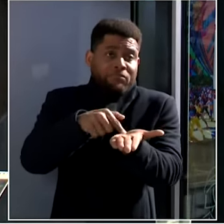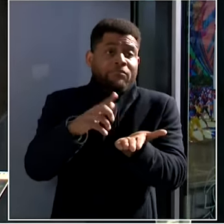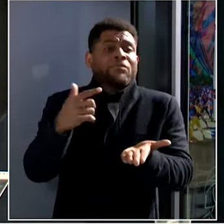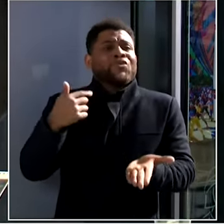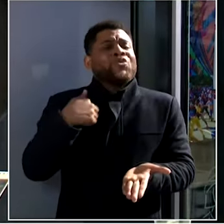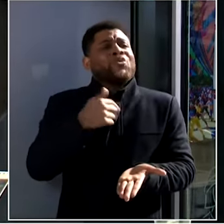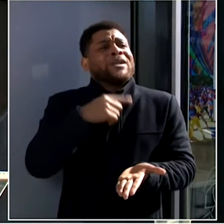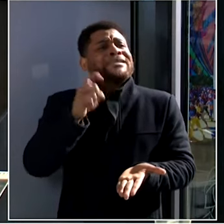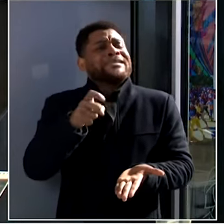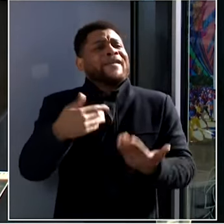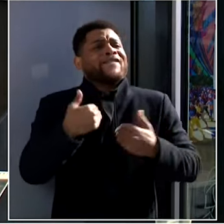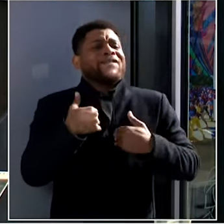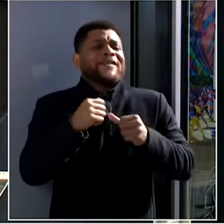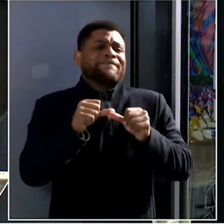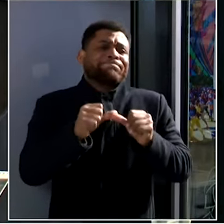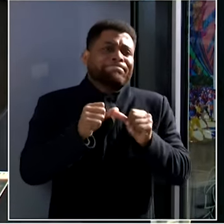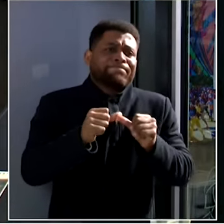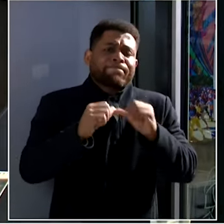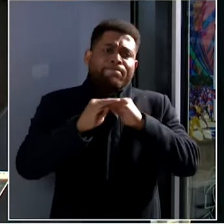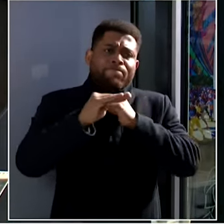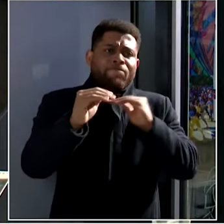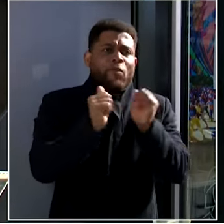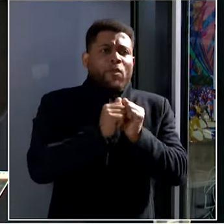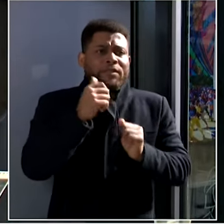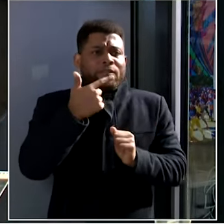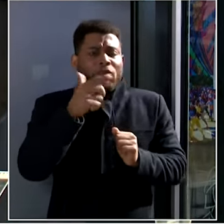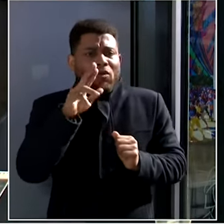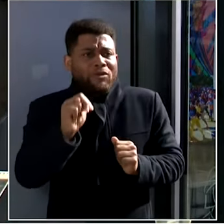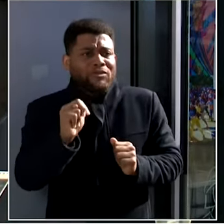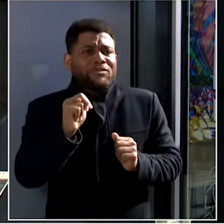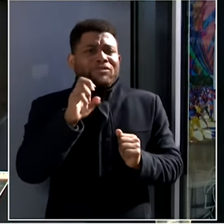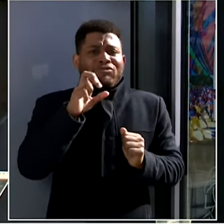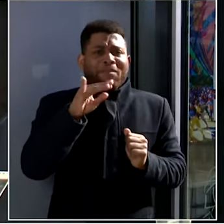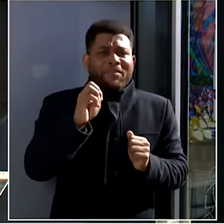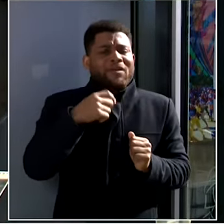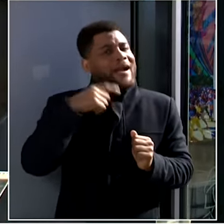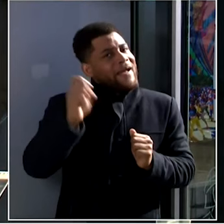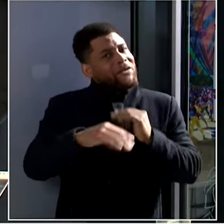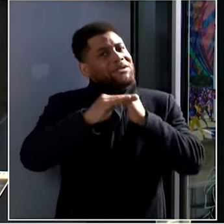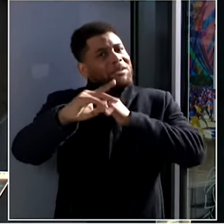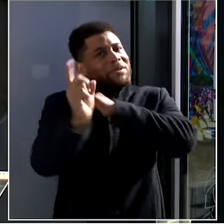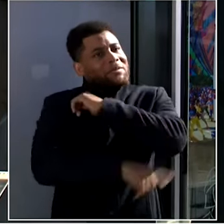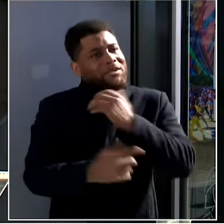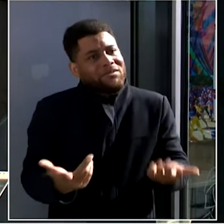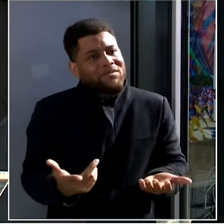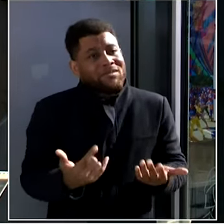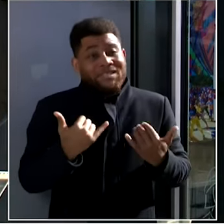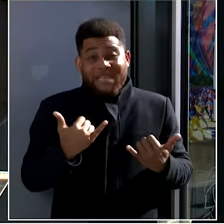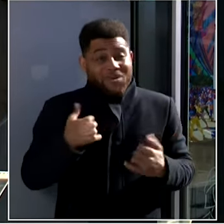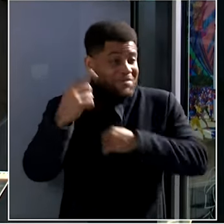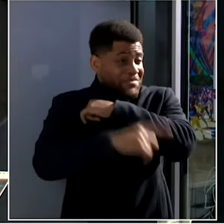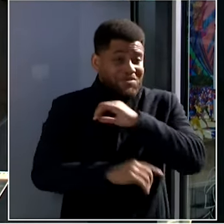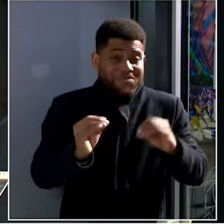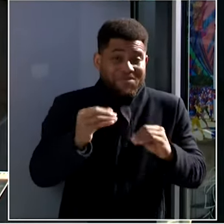consistently with gun offenses in this city, which we don't. There has to be accountability for